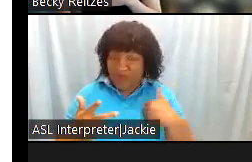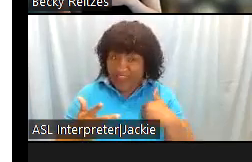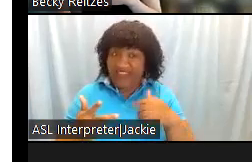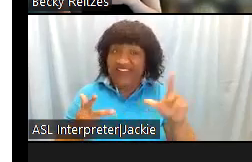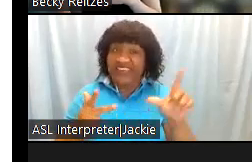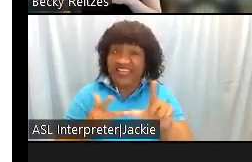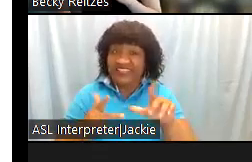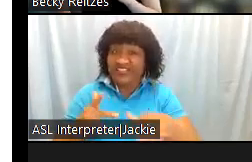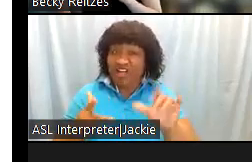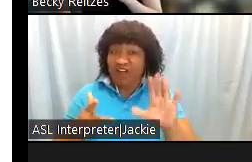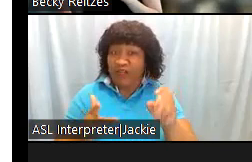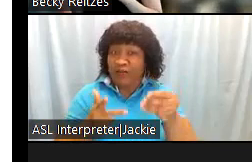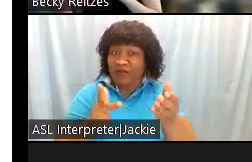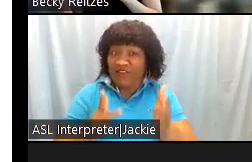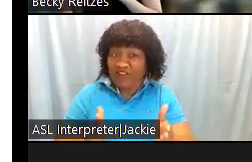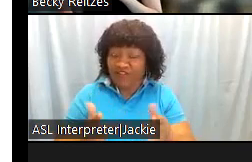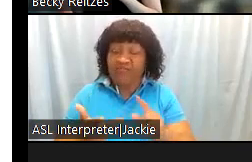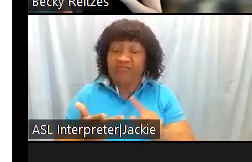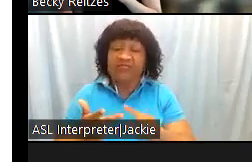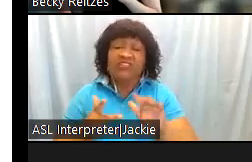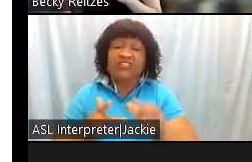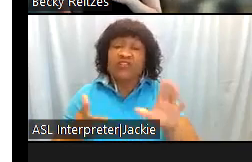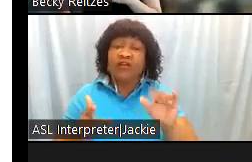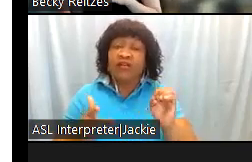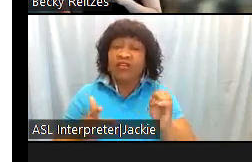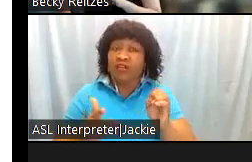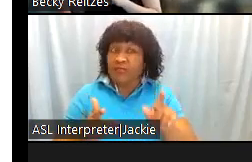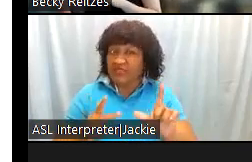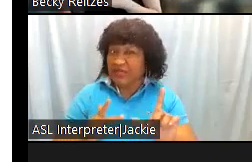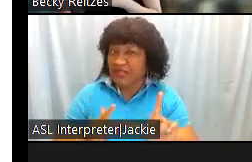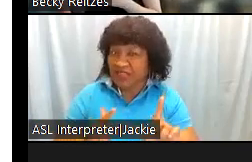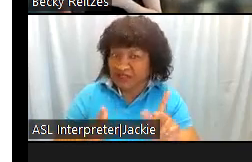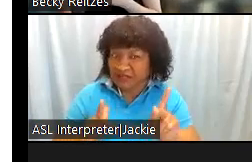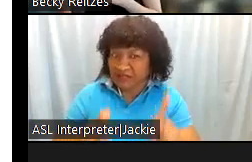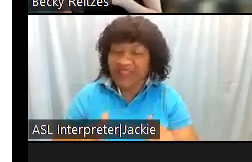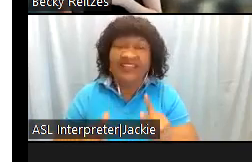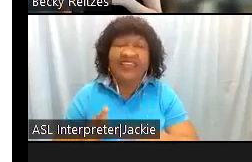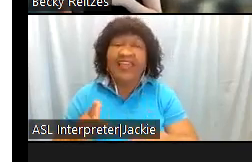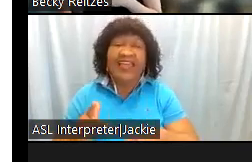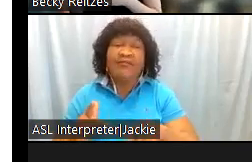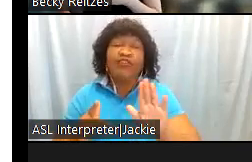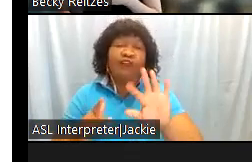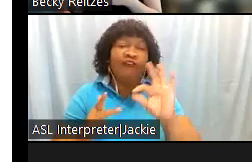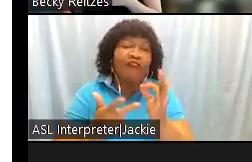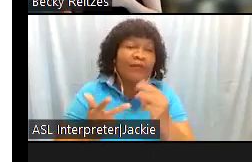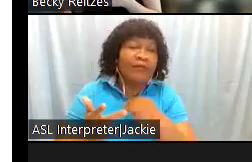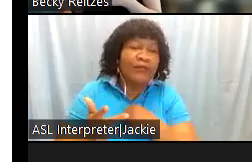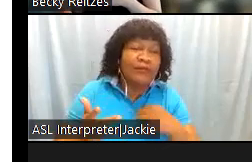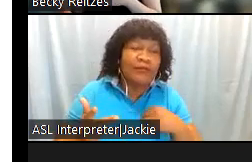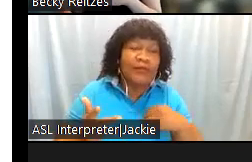childcare provider, so the childcare provider has to be a licensed provider. It can't be like a family member who's not